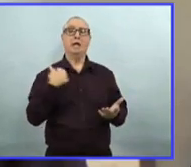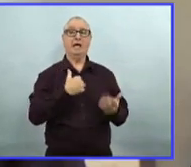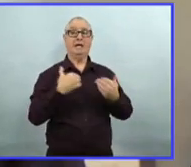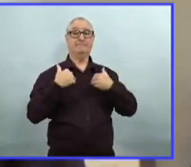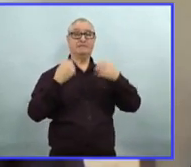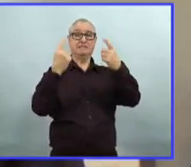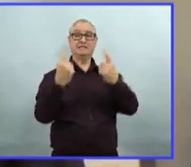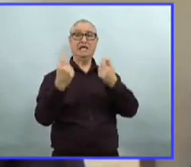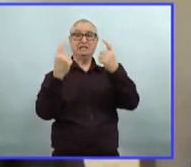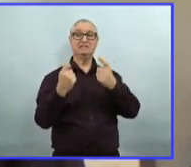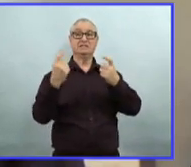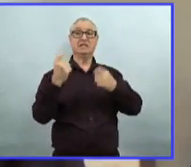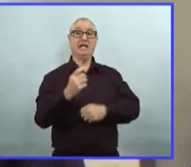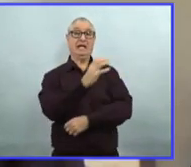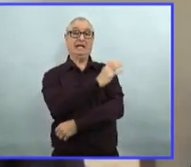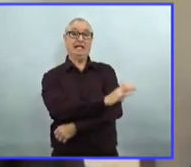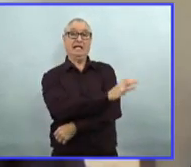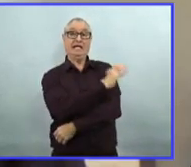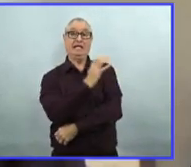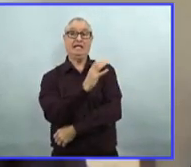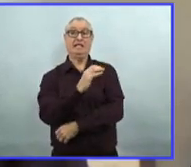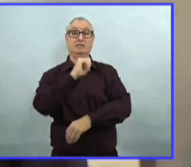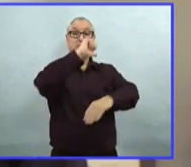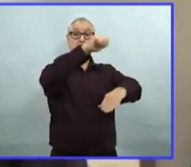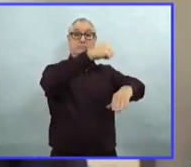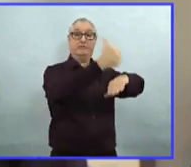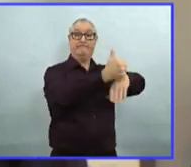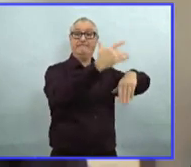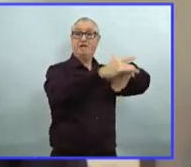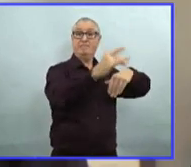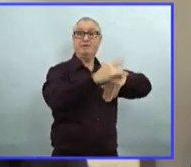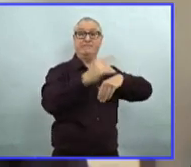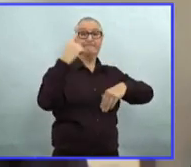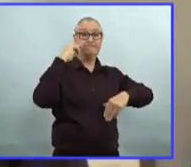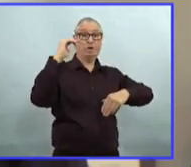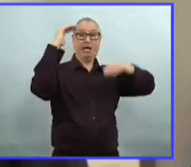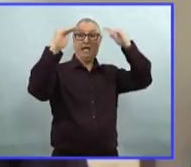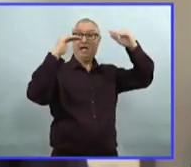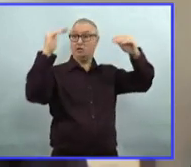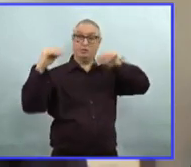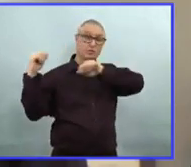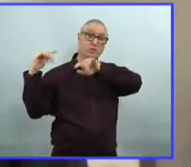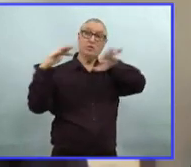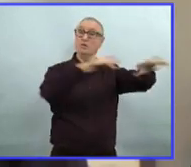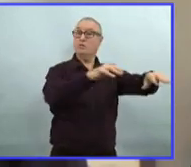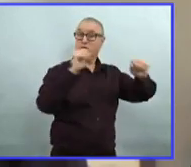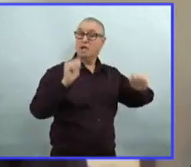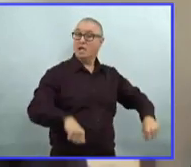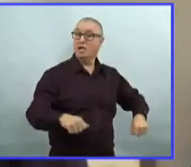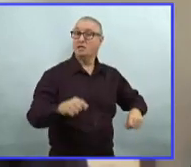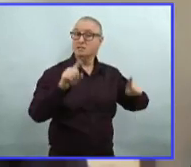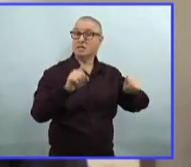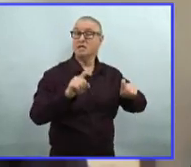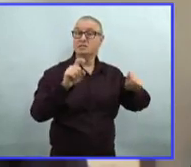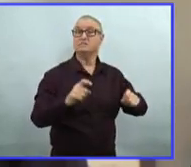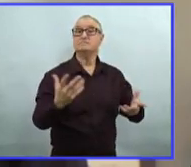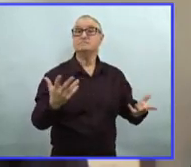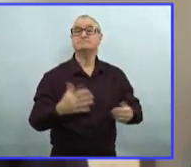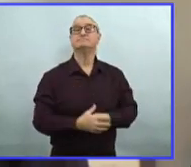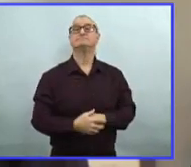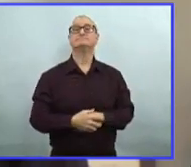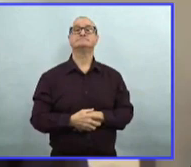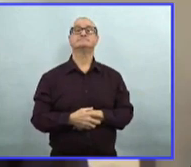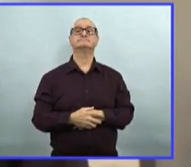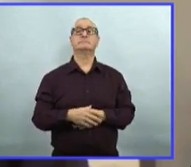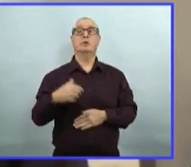available to symptomatic teachers as well. So it was just a way of targeting